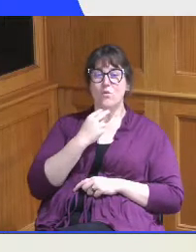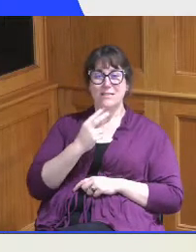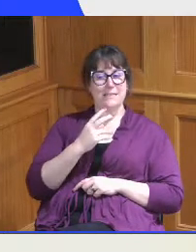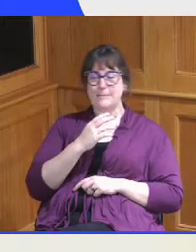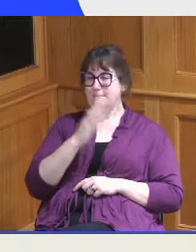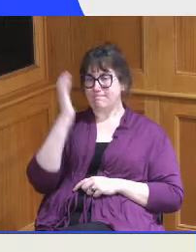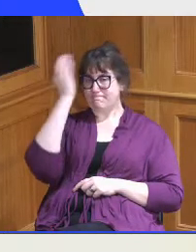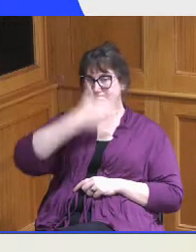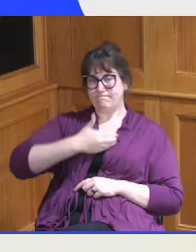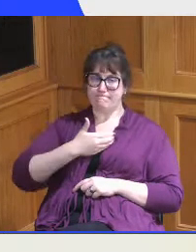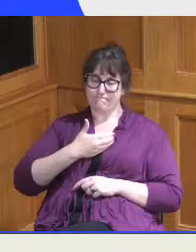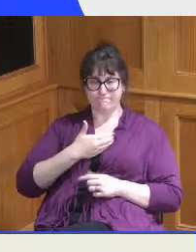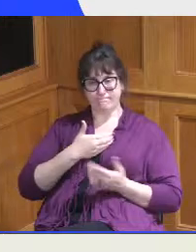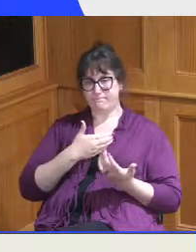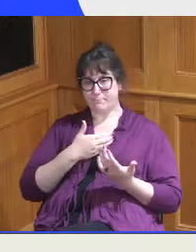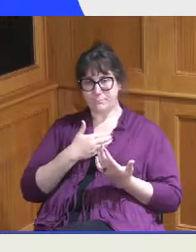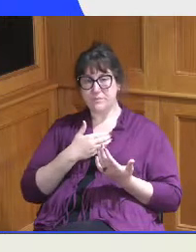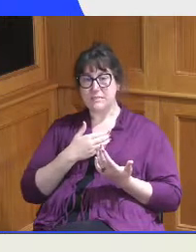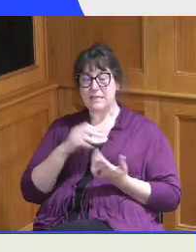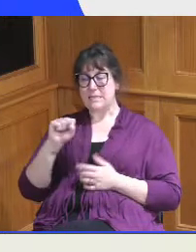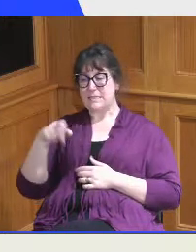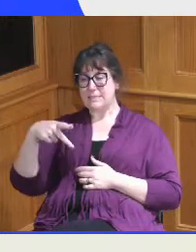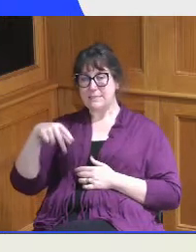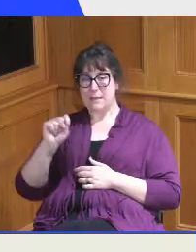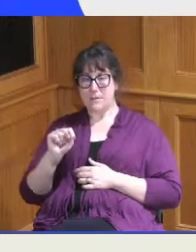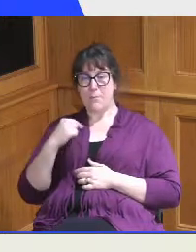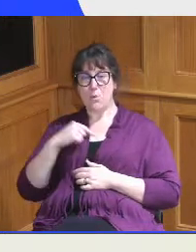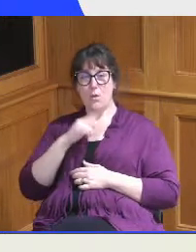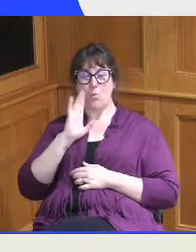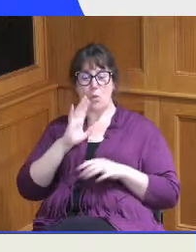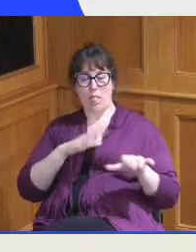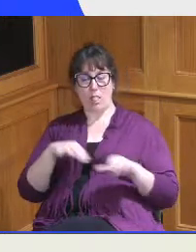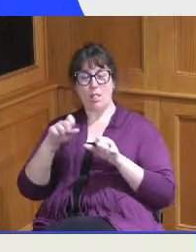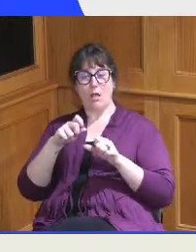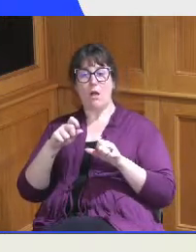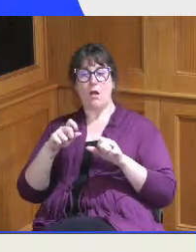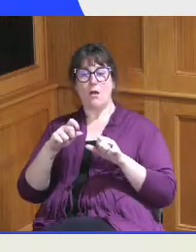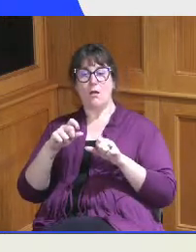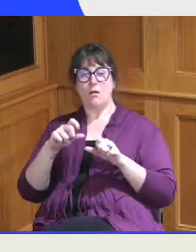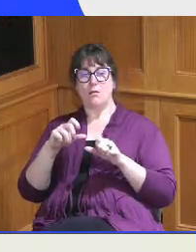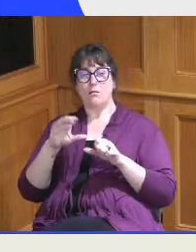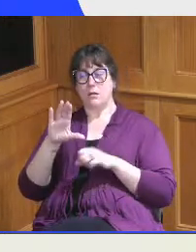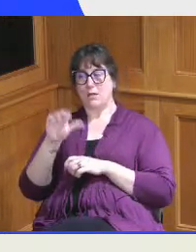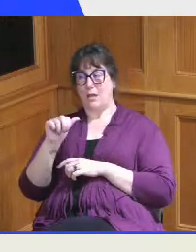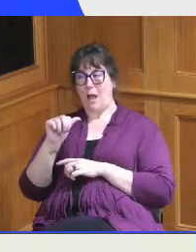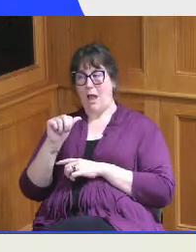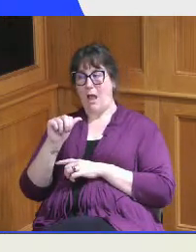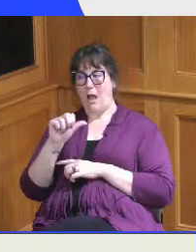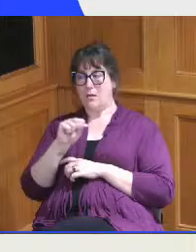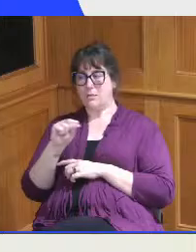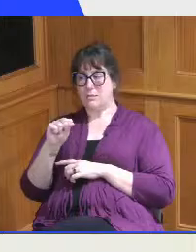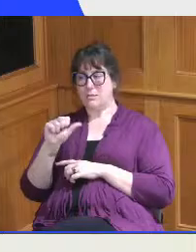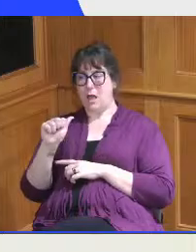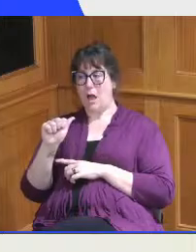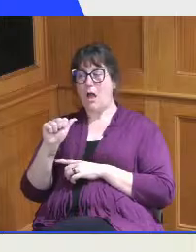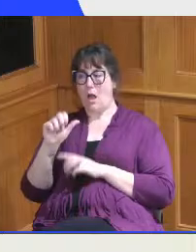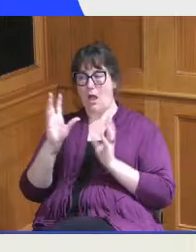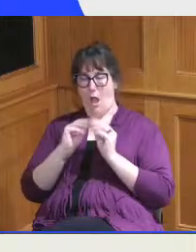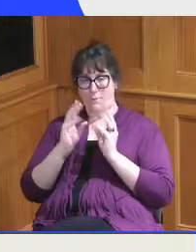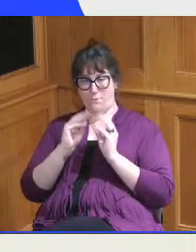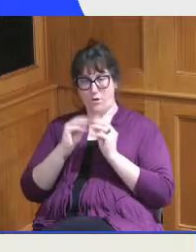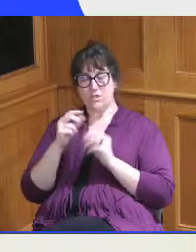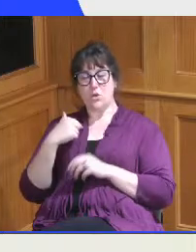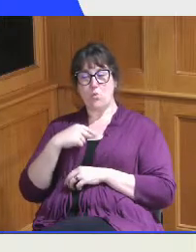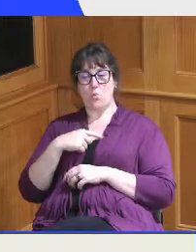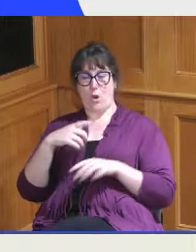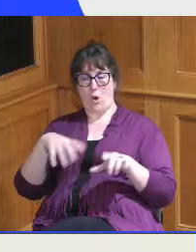conversations. In September, we'll actually be hosting, we're actually part of the CASA conference, and we'll be hosting a workshop within that